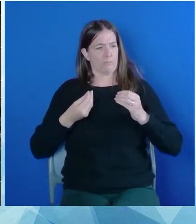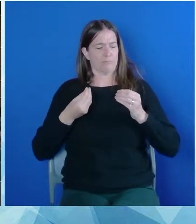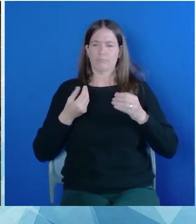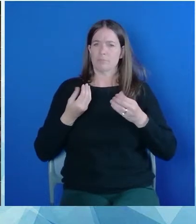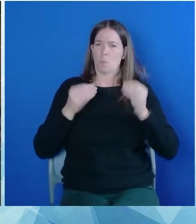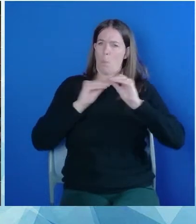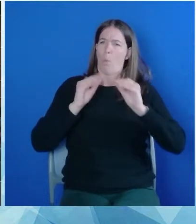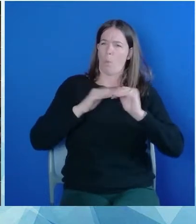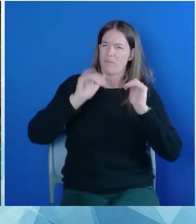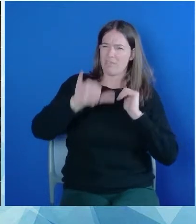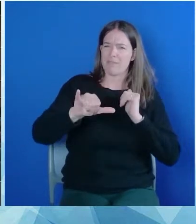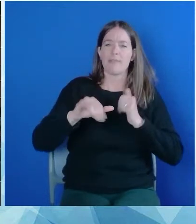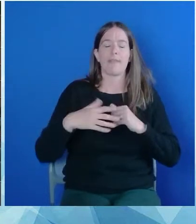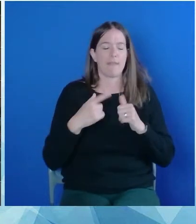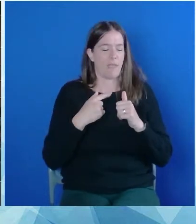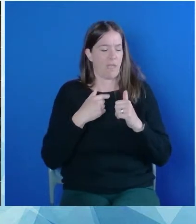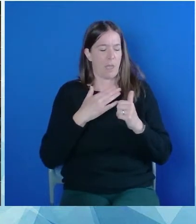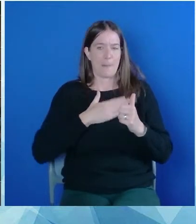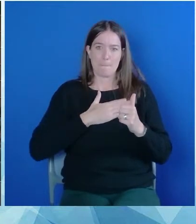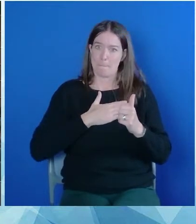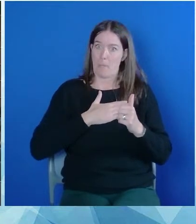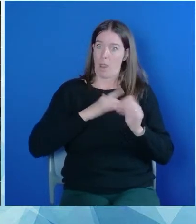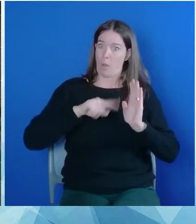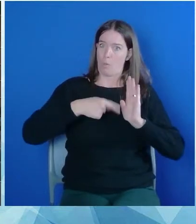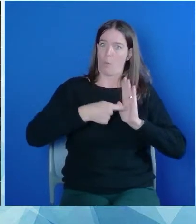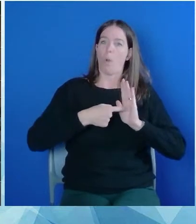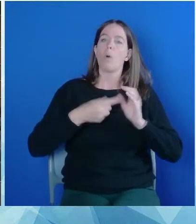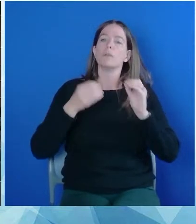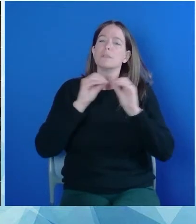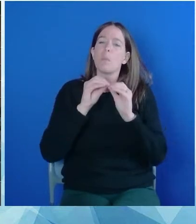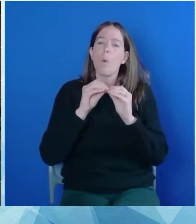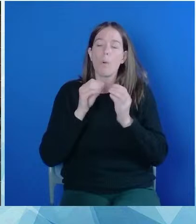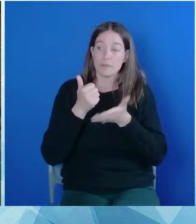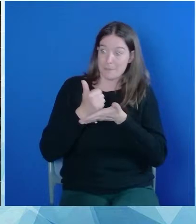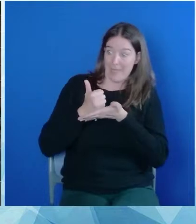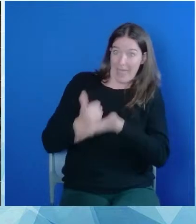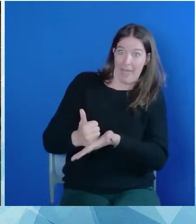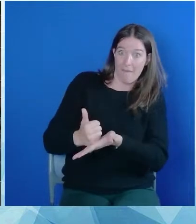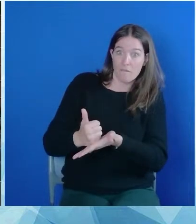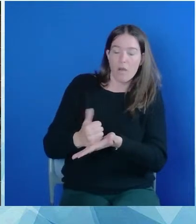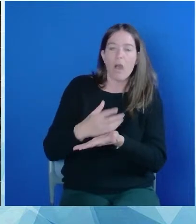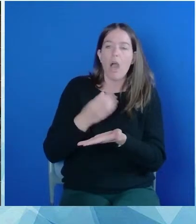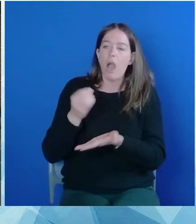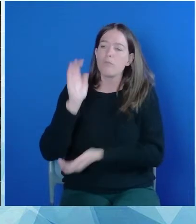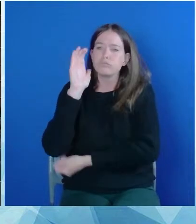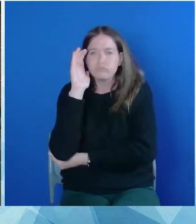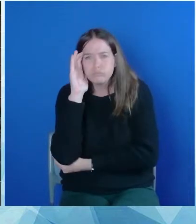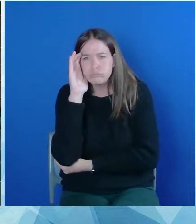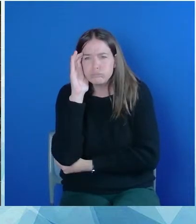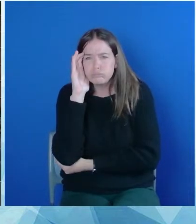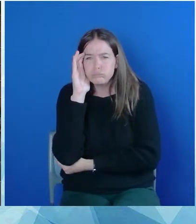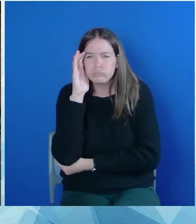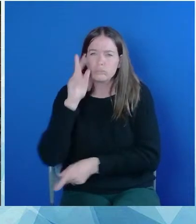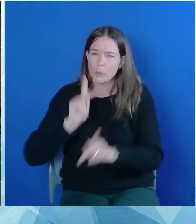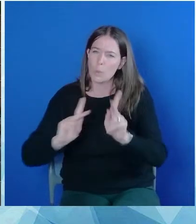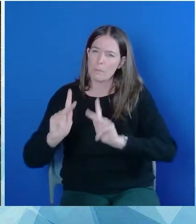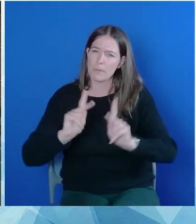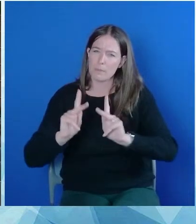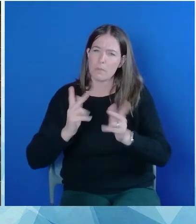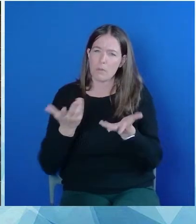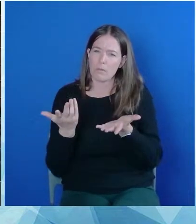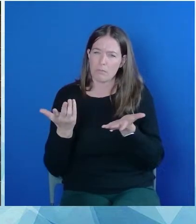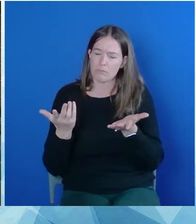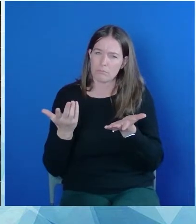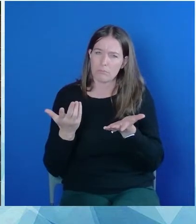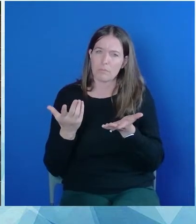one, being an ear for people, which I think is helpful, and also getting people